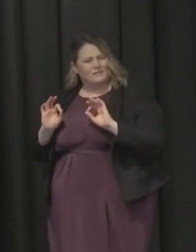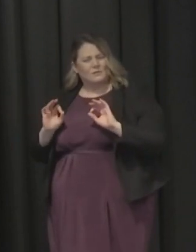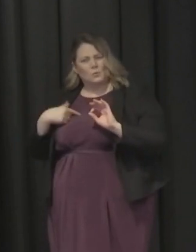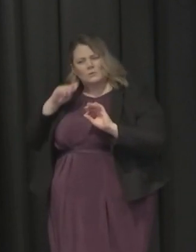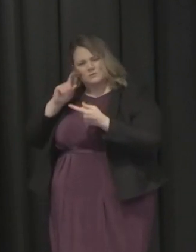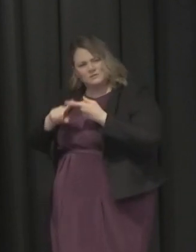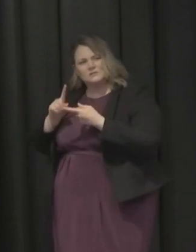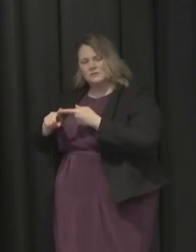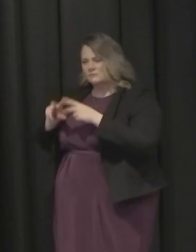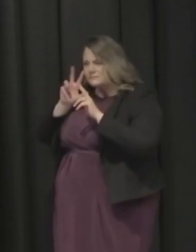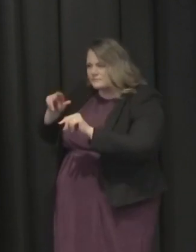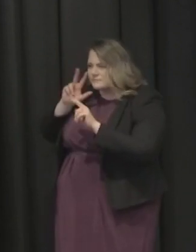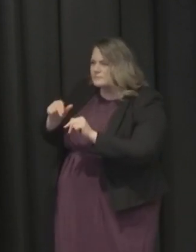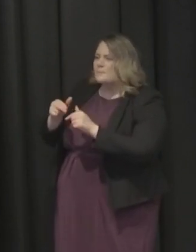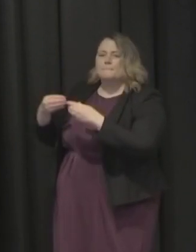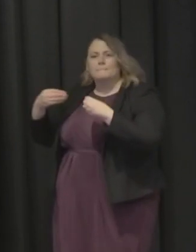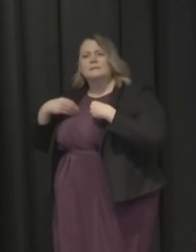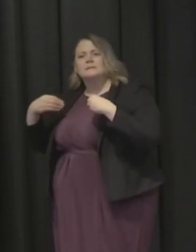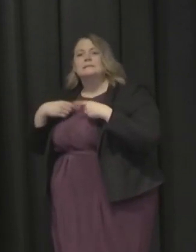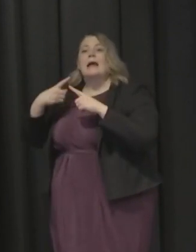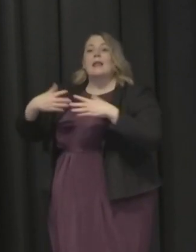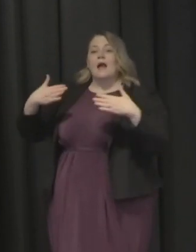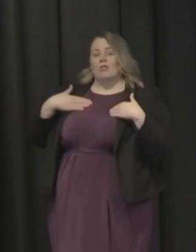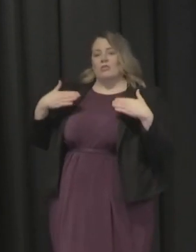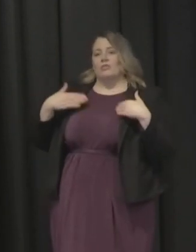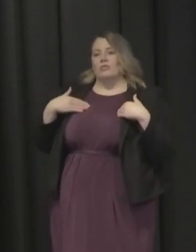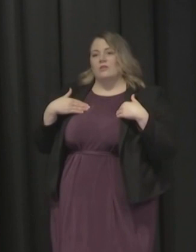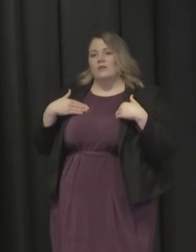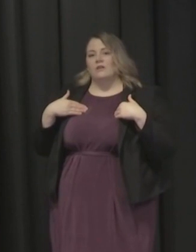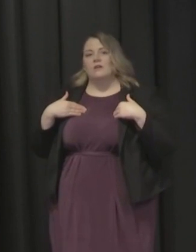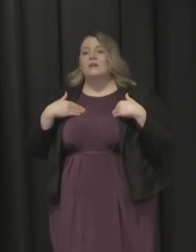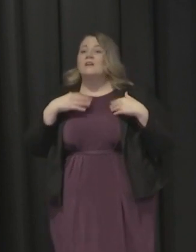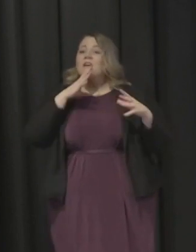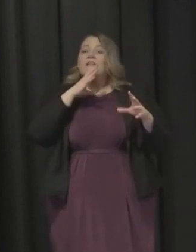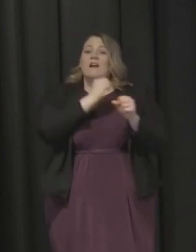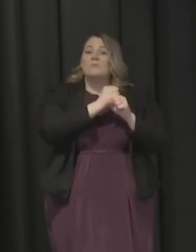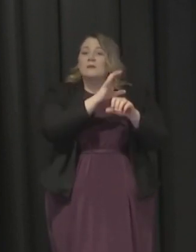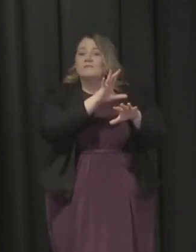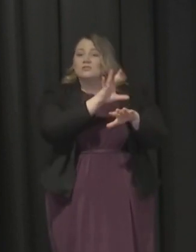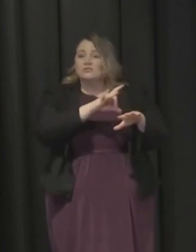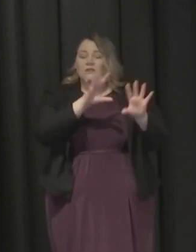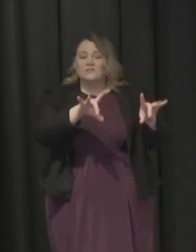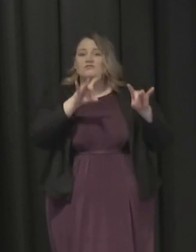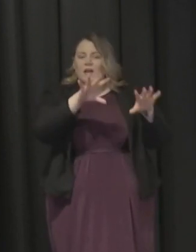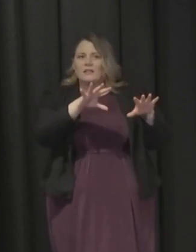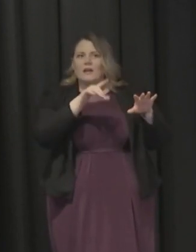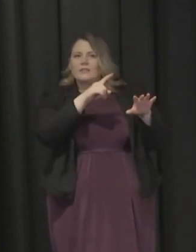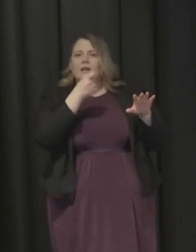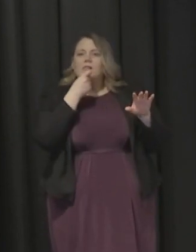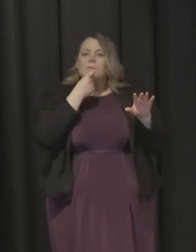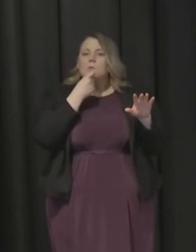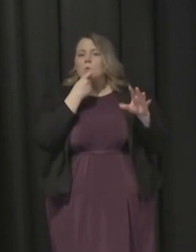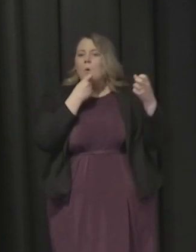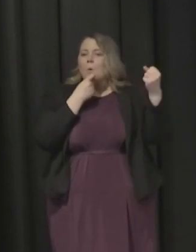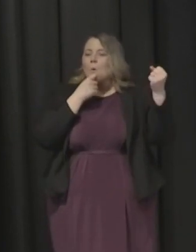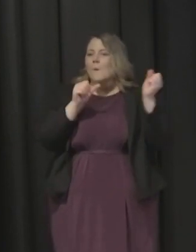choices following the best public health advice from our Chief Health Officer and his team. And that is a thing that Victorians need to